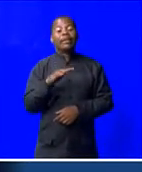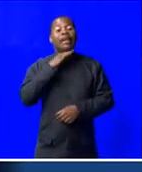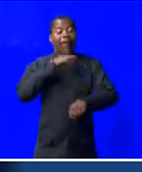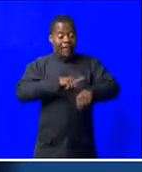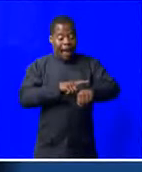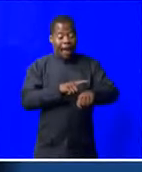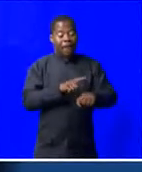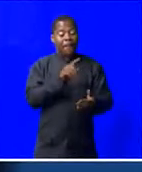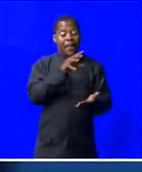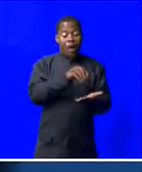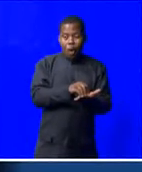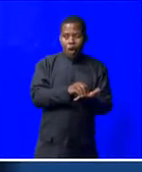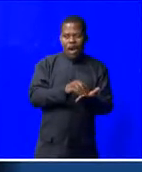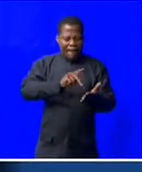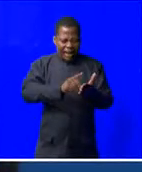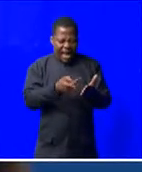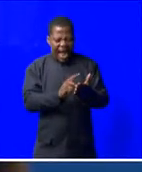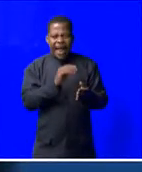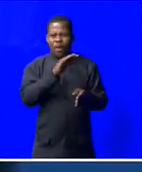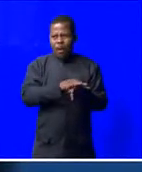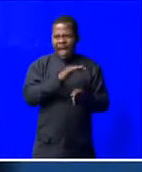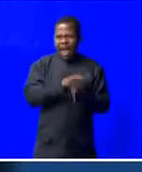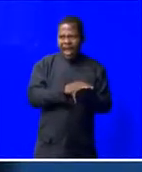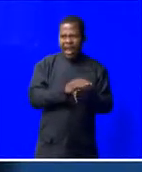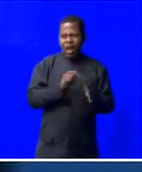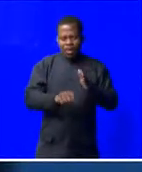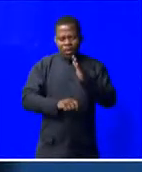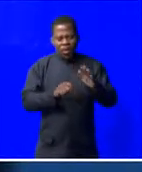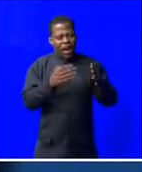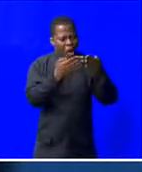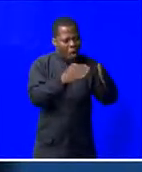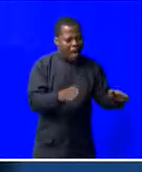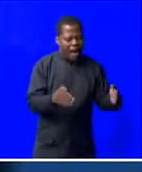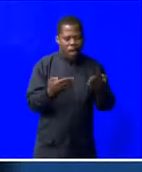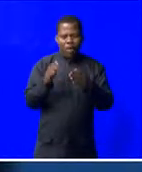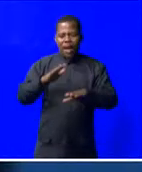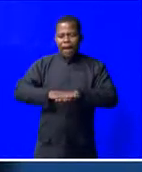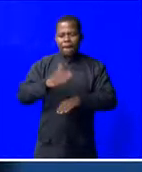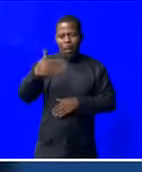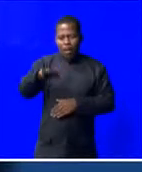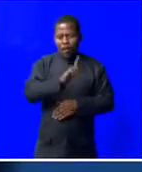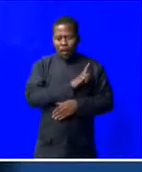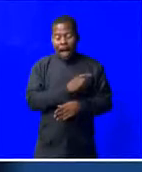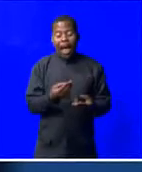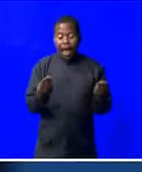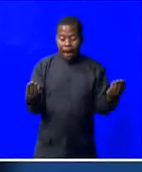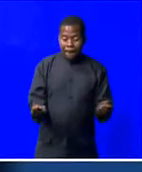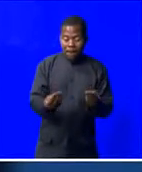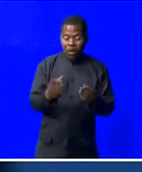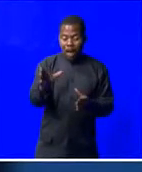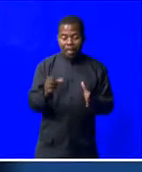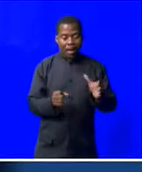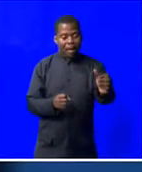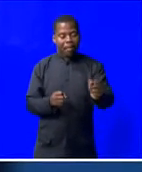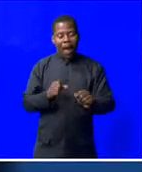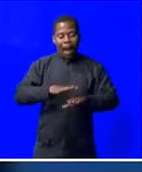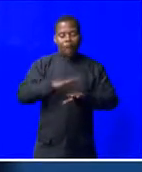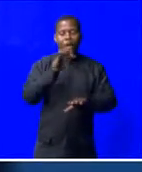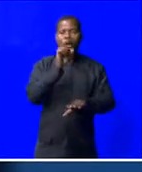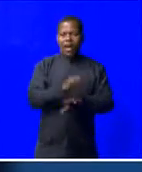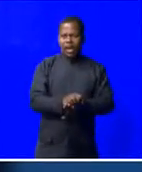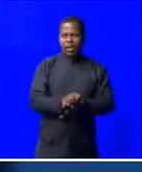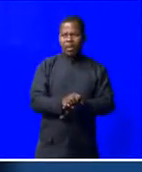kodwa vele fanele simsebenza kakhulu khona kulungisa letinkinga ethu le crisis le